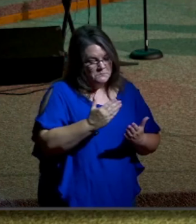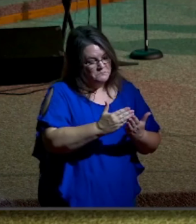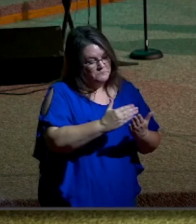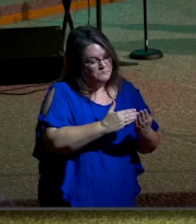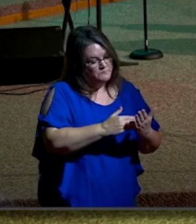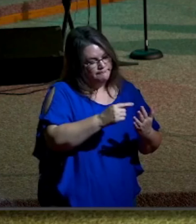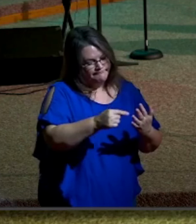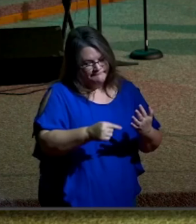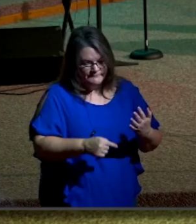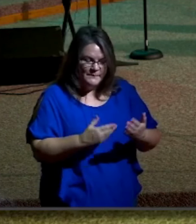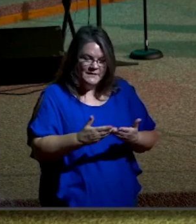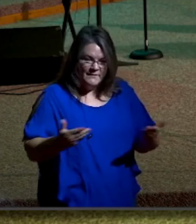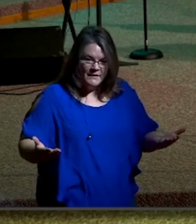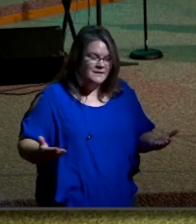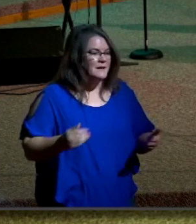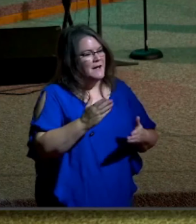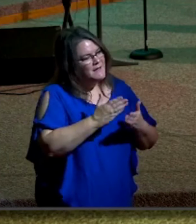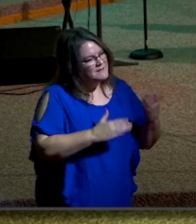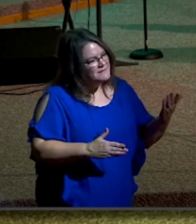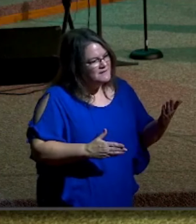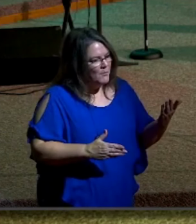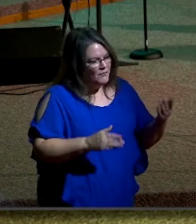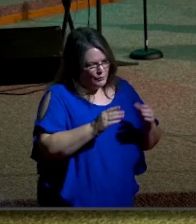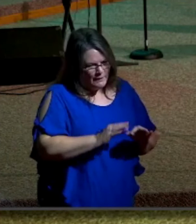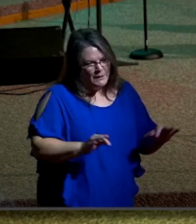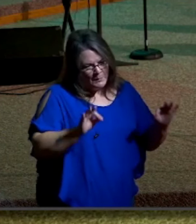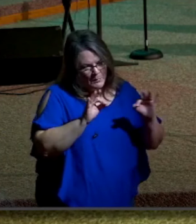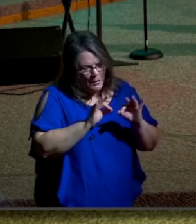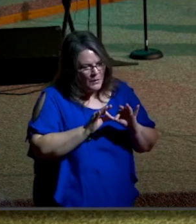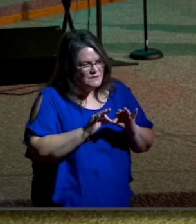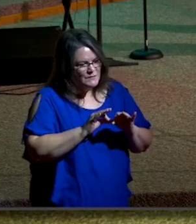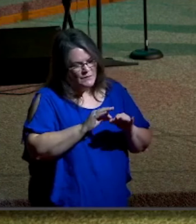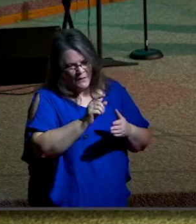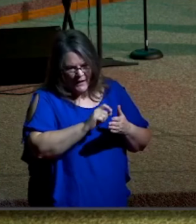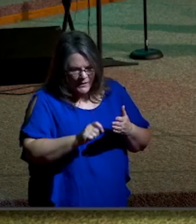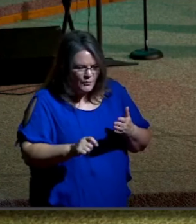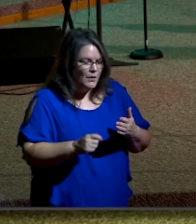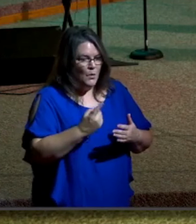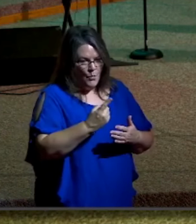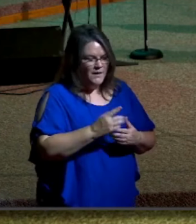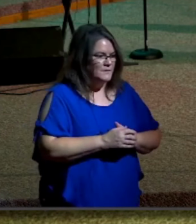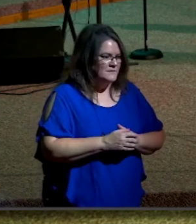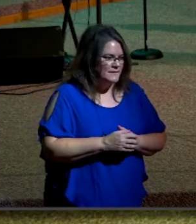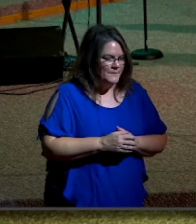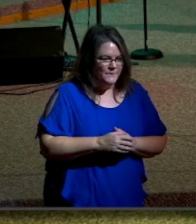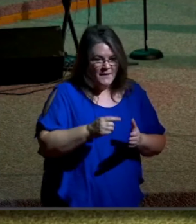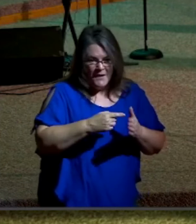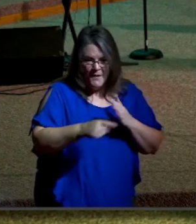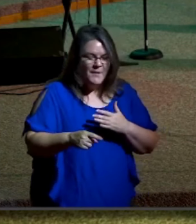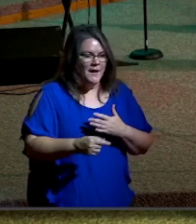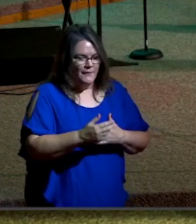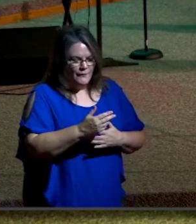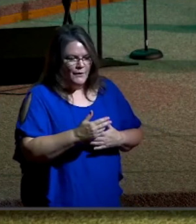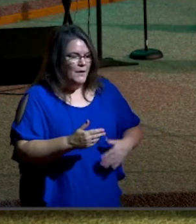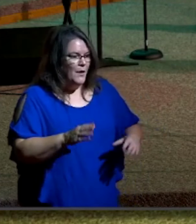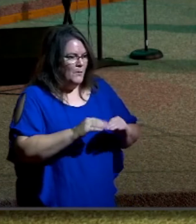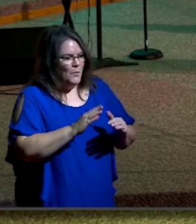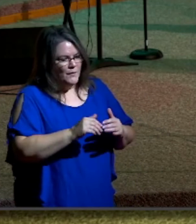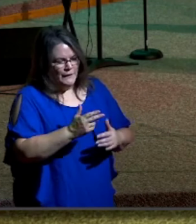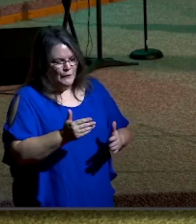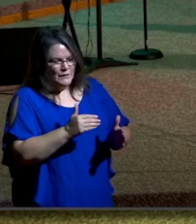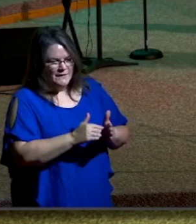And some of them were pretty important. So I wrote down this list, and one of those was pay off over $13,000 in